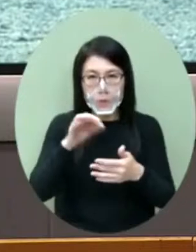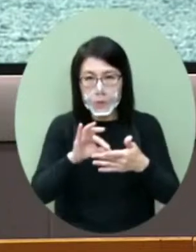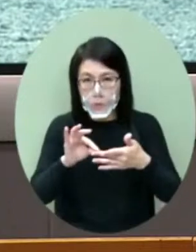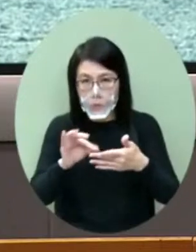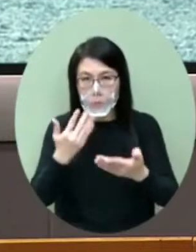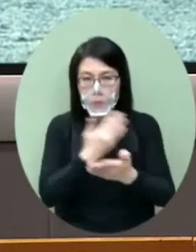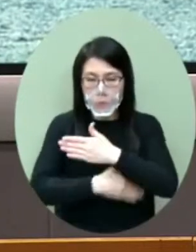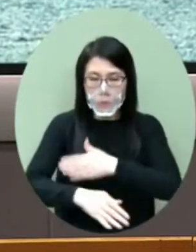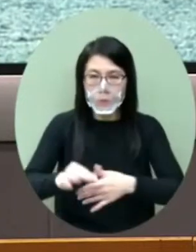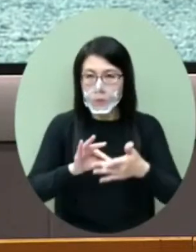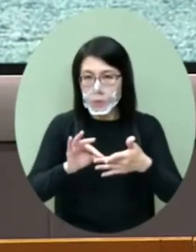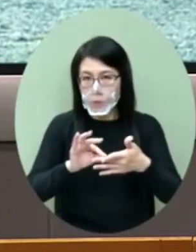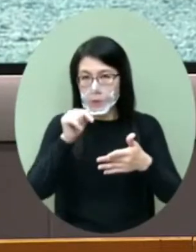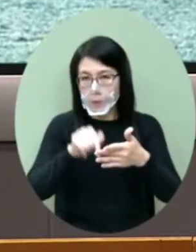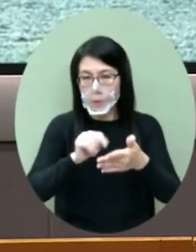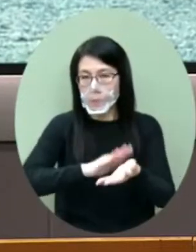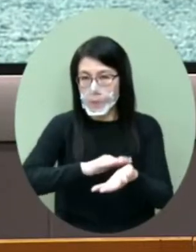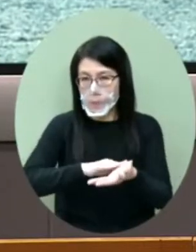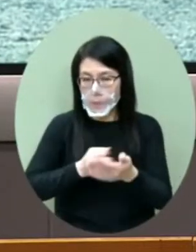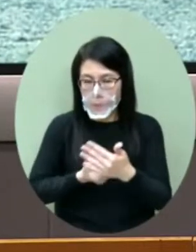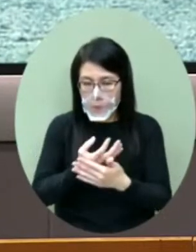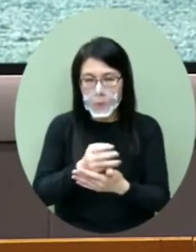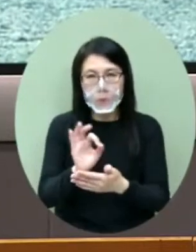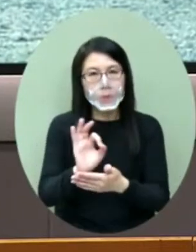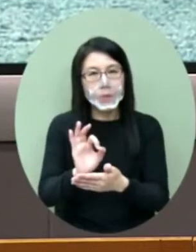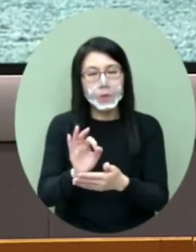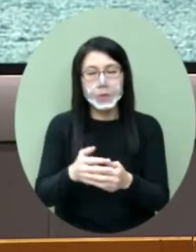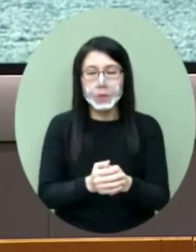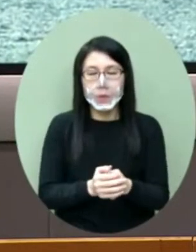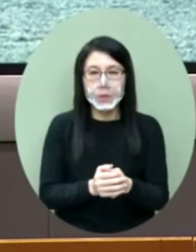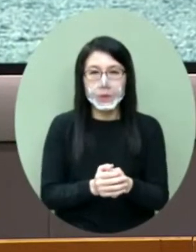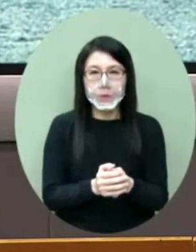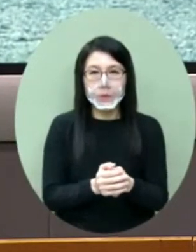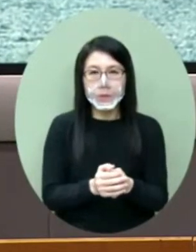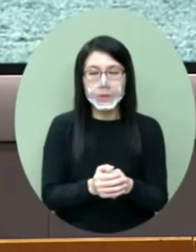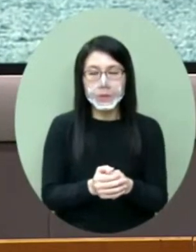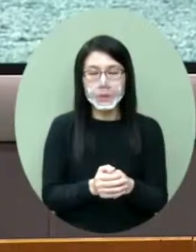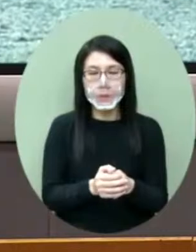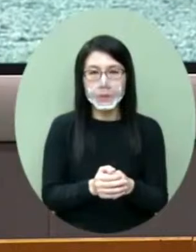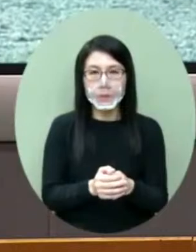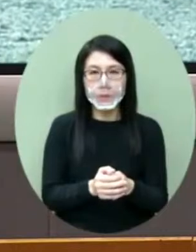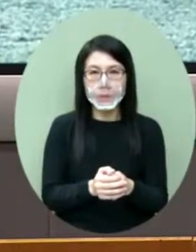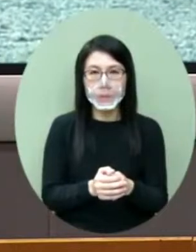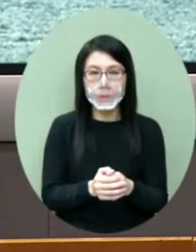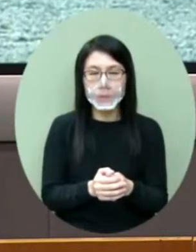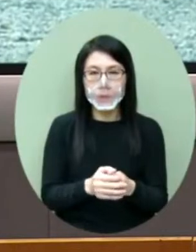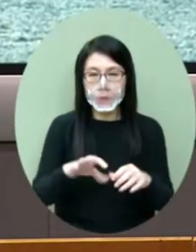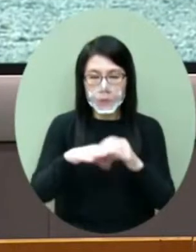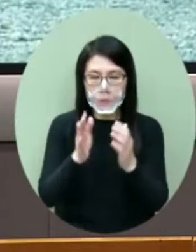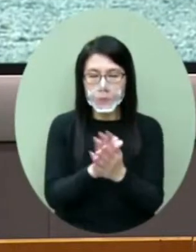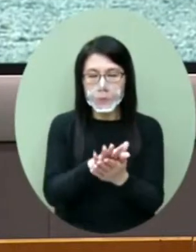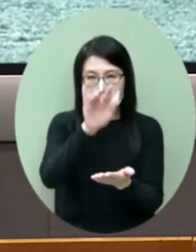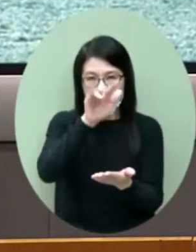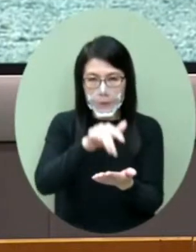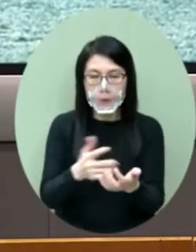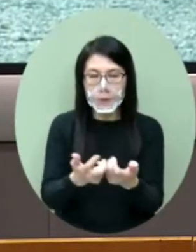We have not received any cases from care homes for the elderly or care homes for the